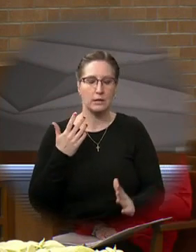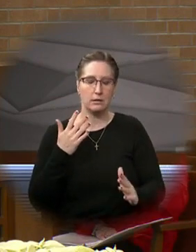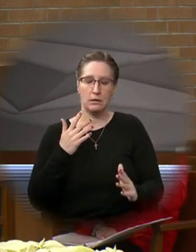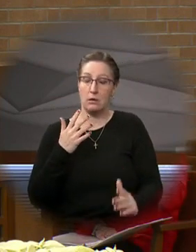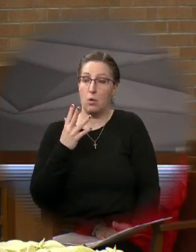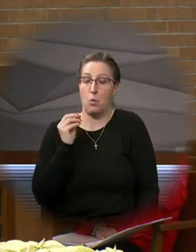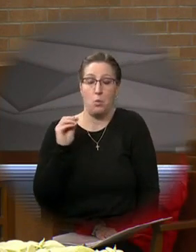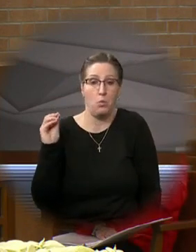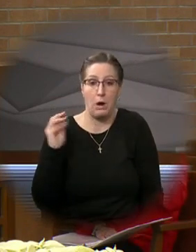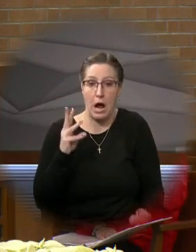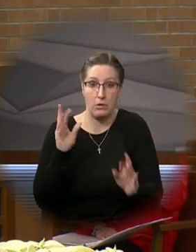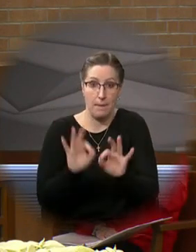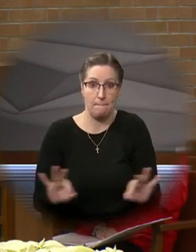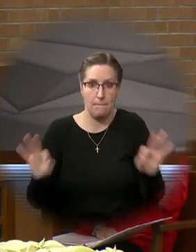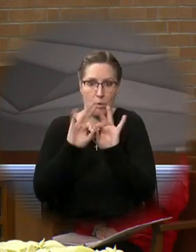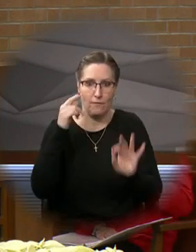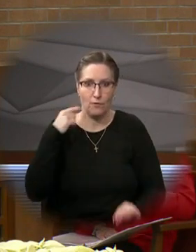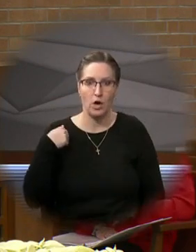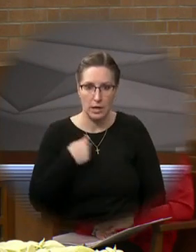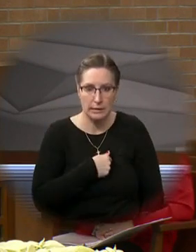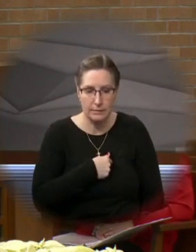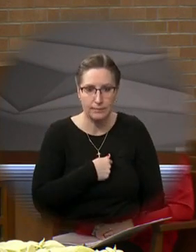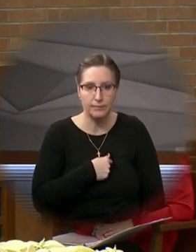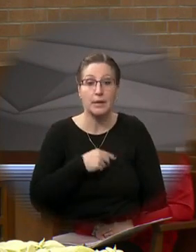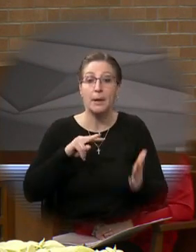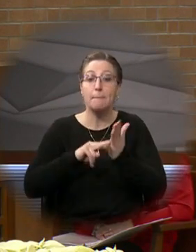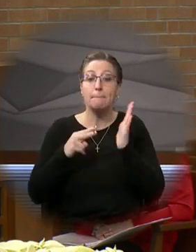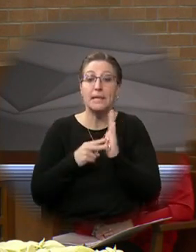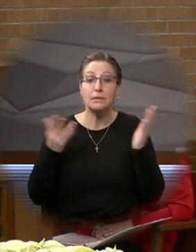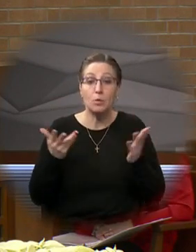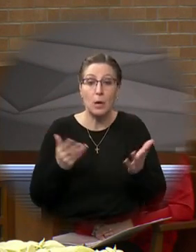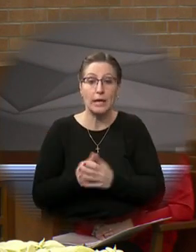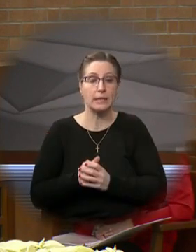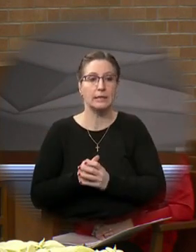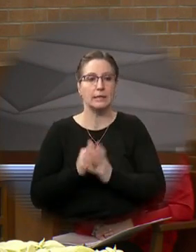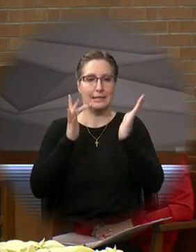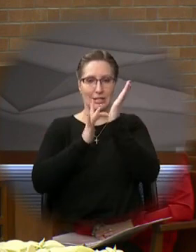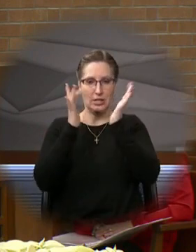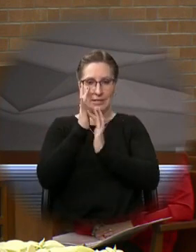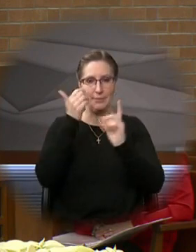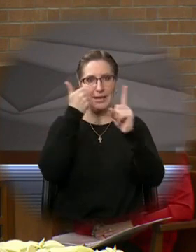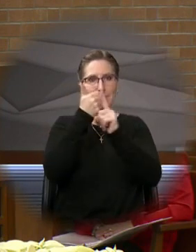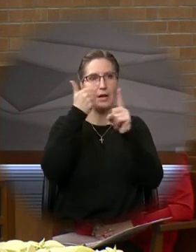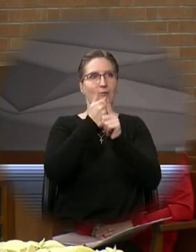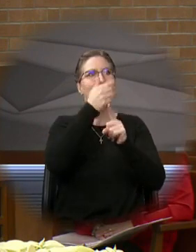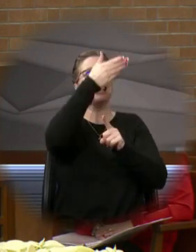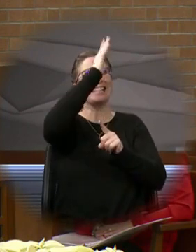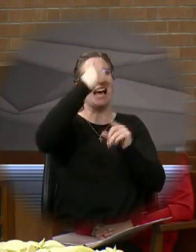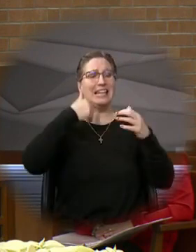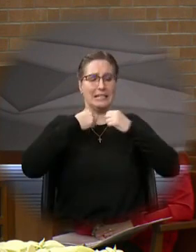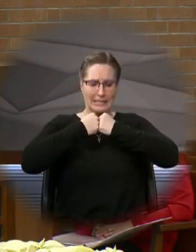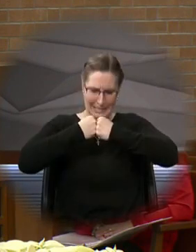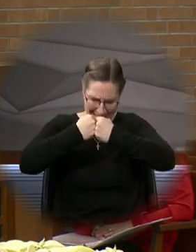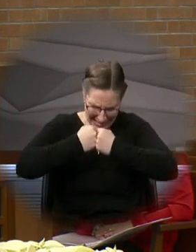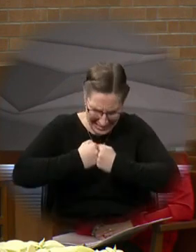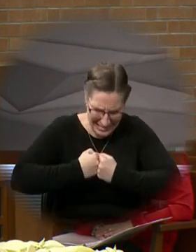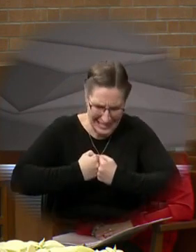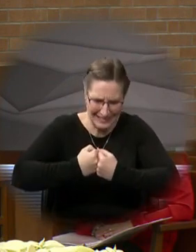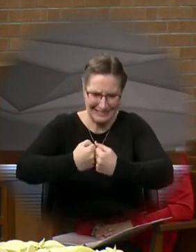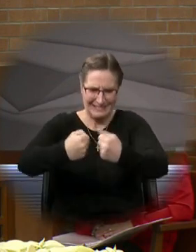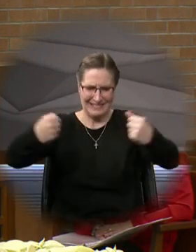and important for us. It means that in Jesus, God has torn open every